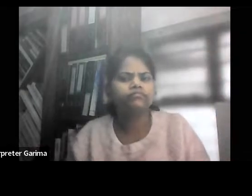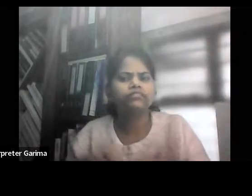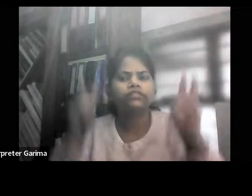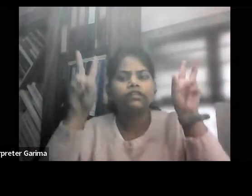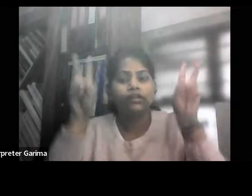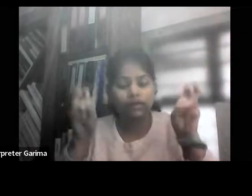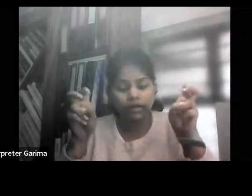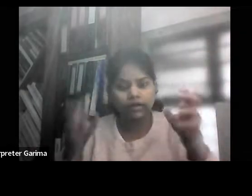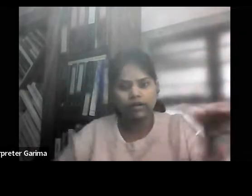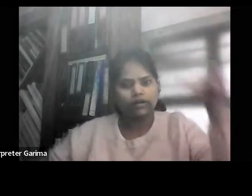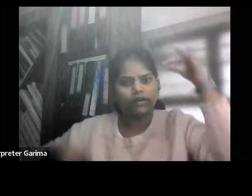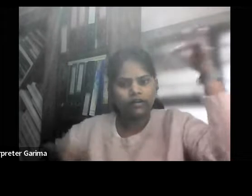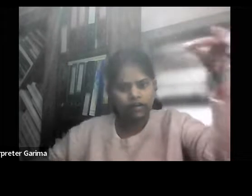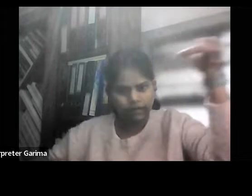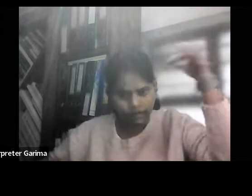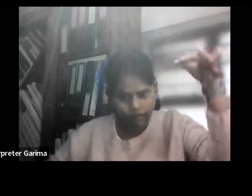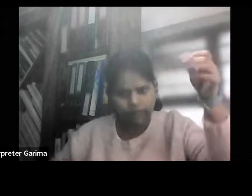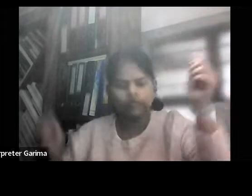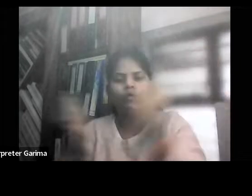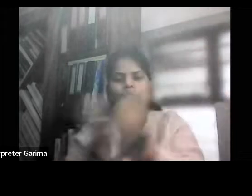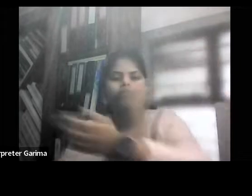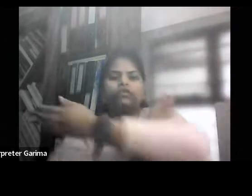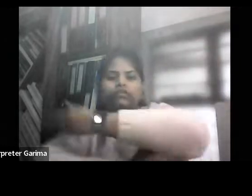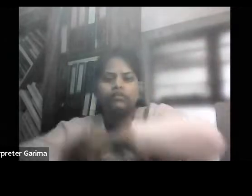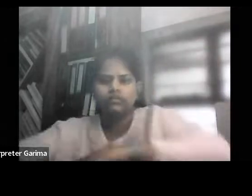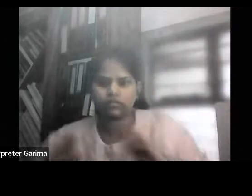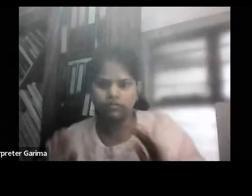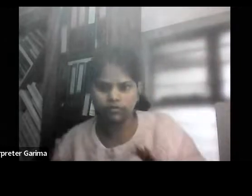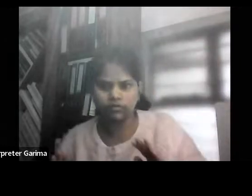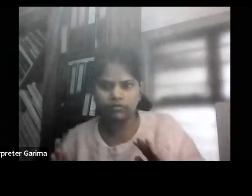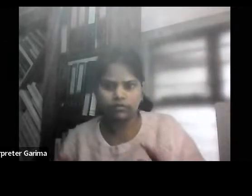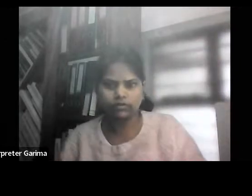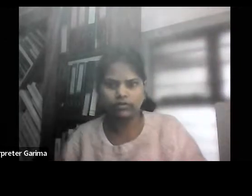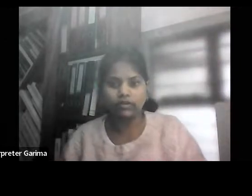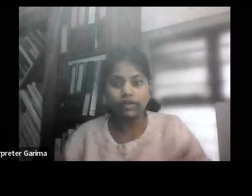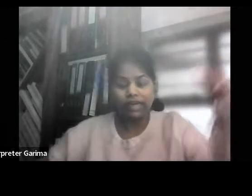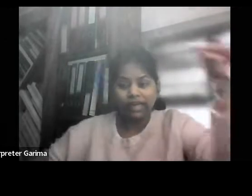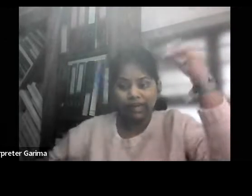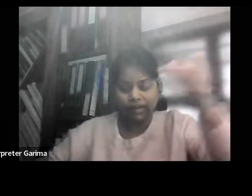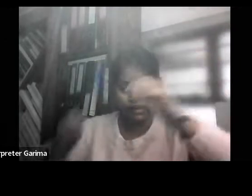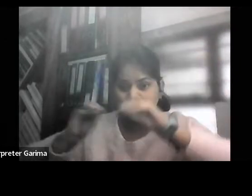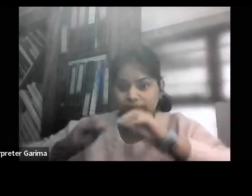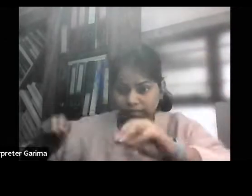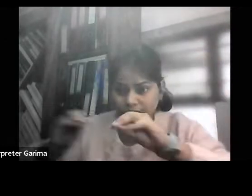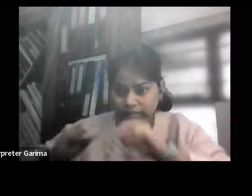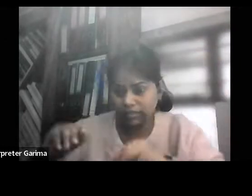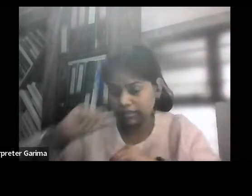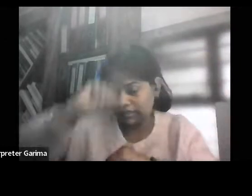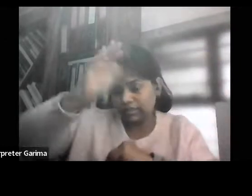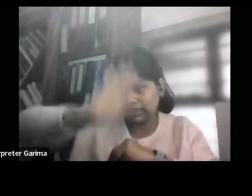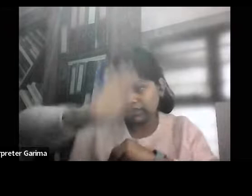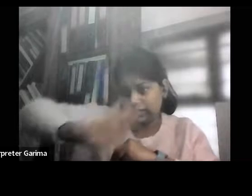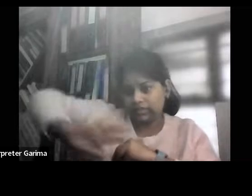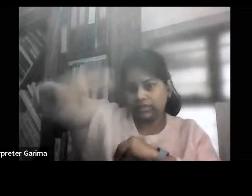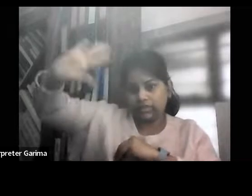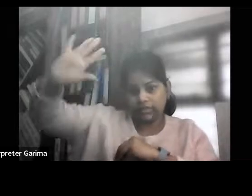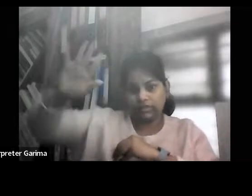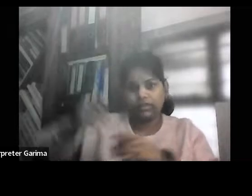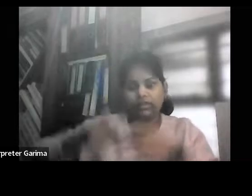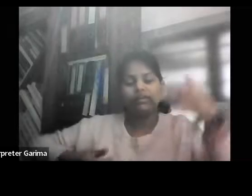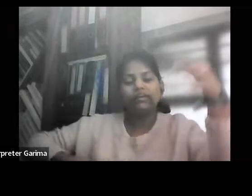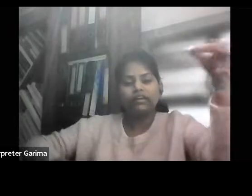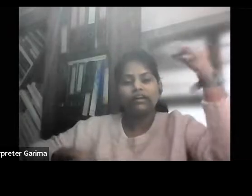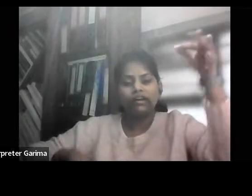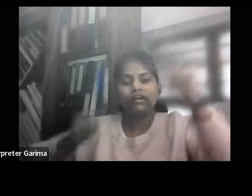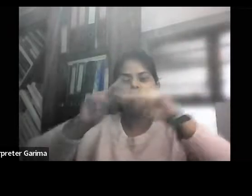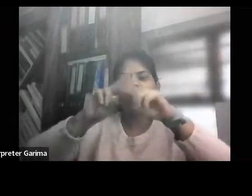Disability, Choreographing New Movement Definitions in Indian Dance Forms, which is to be presented